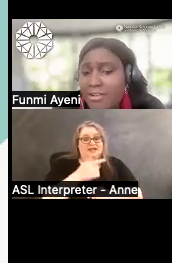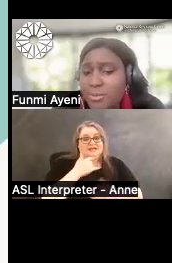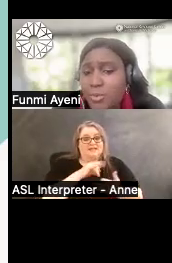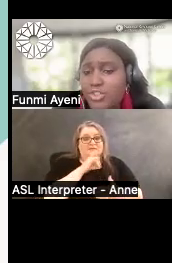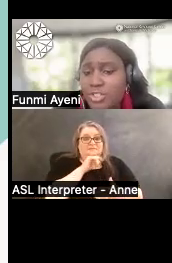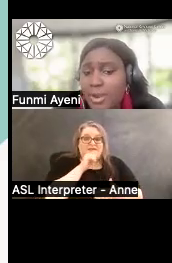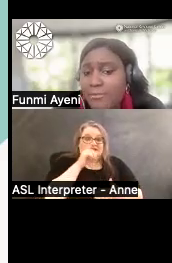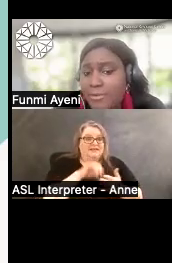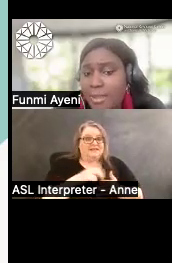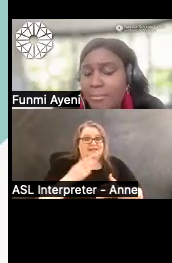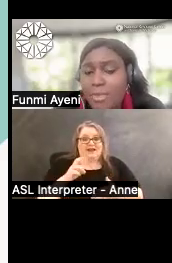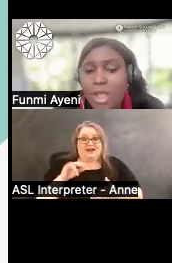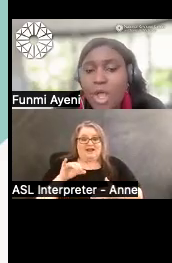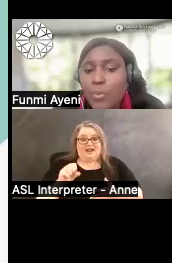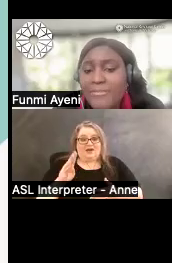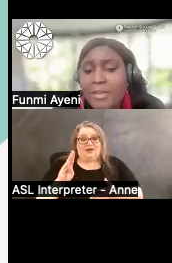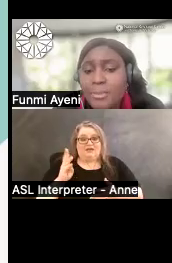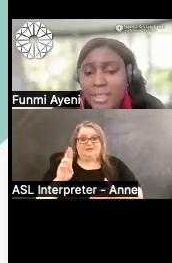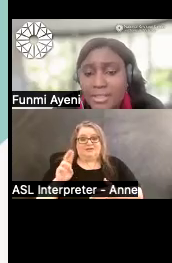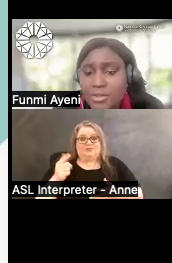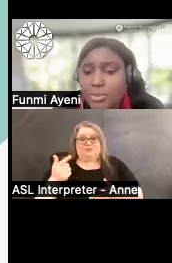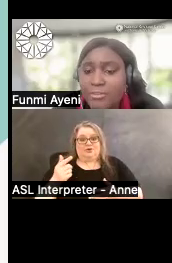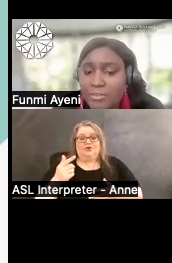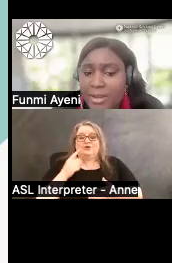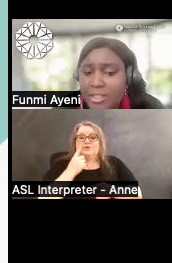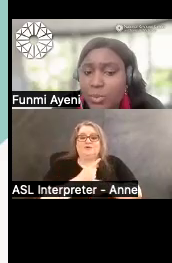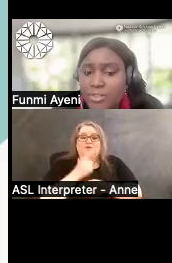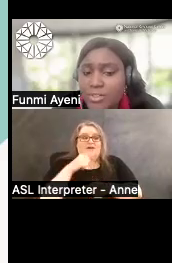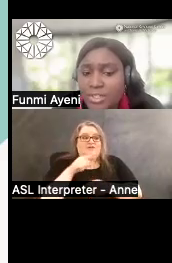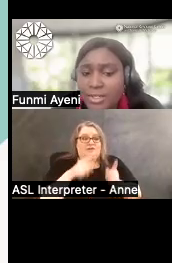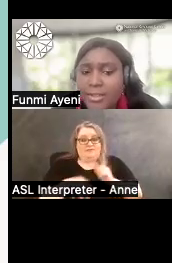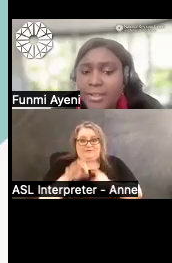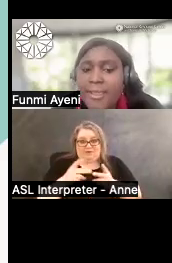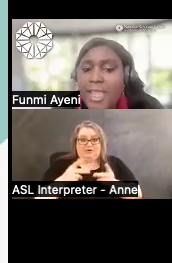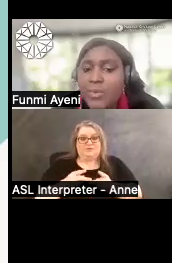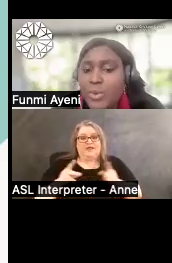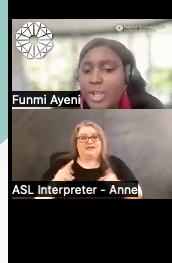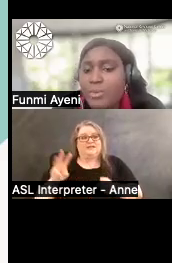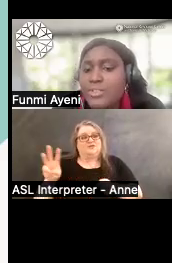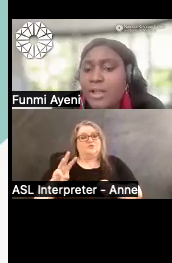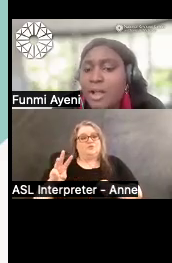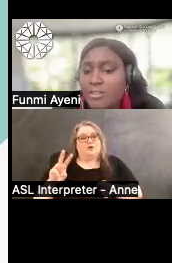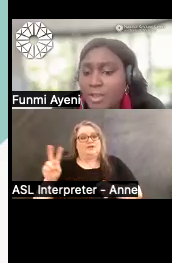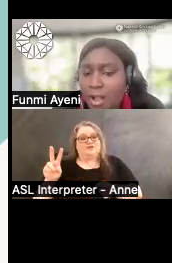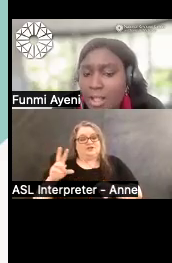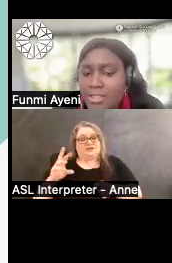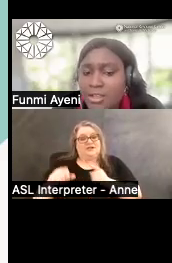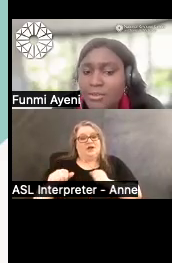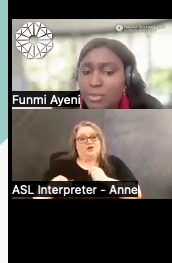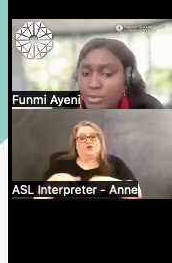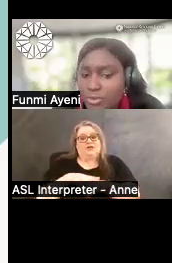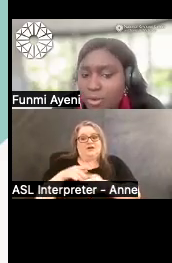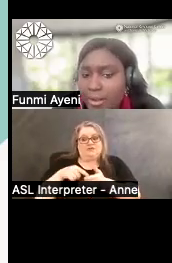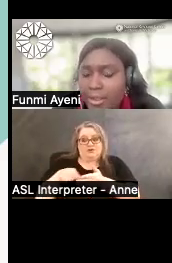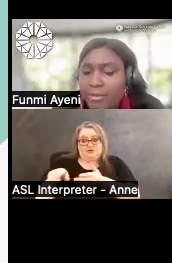think Harrisburg was just right for them. We found a place through a friend in West Virginia, and we were able to cover the cost